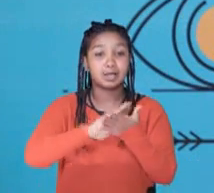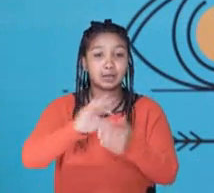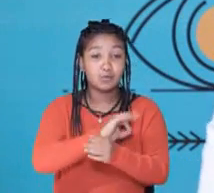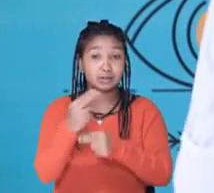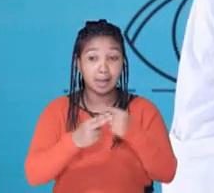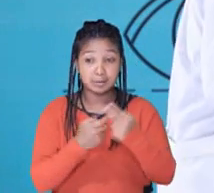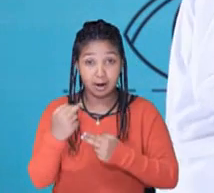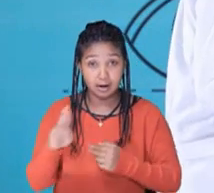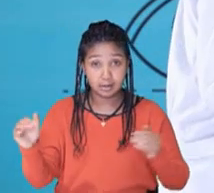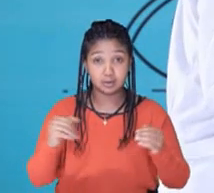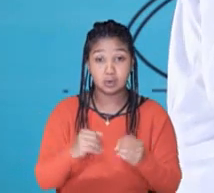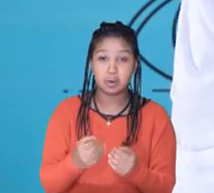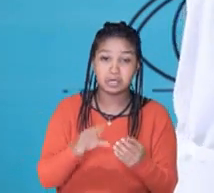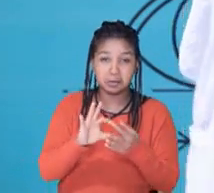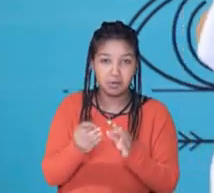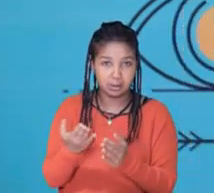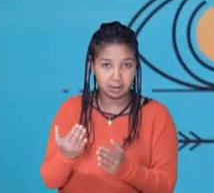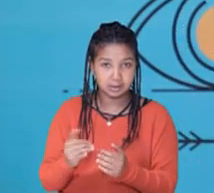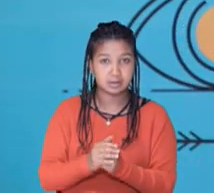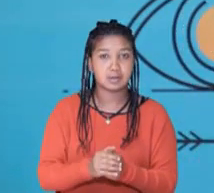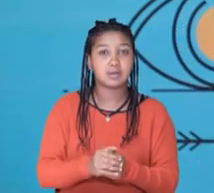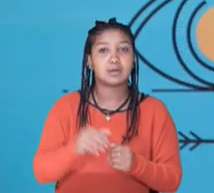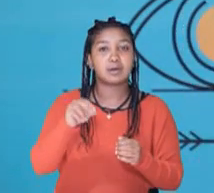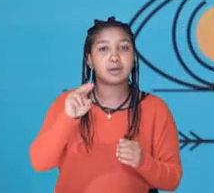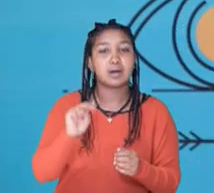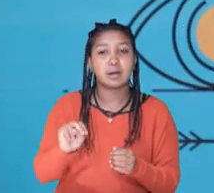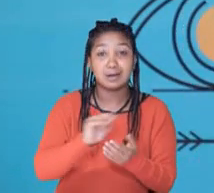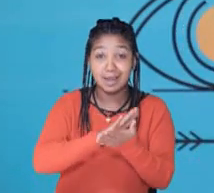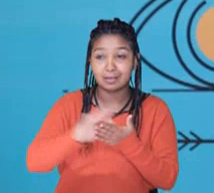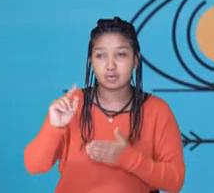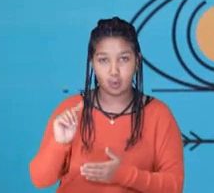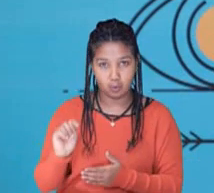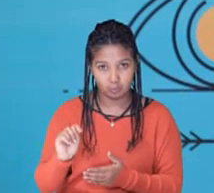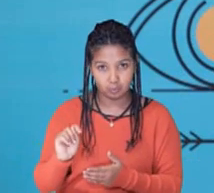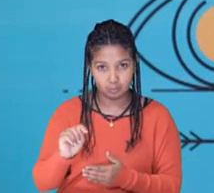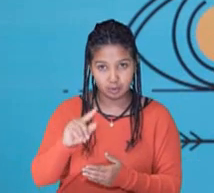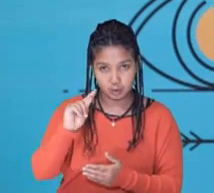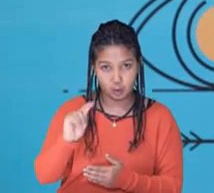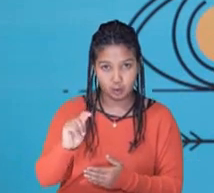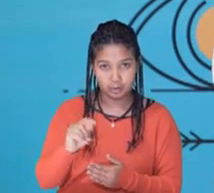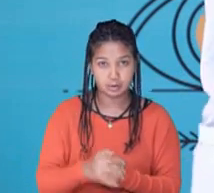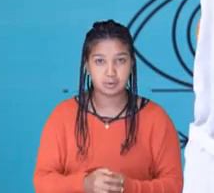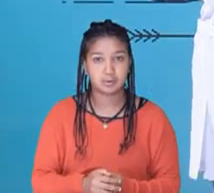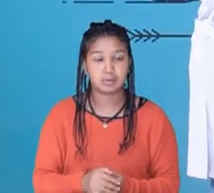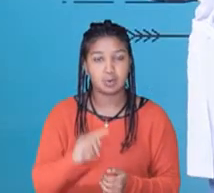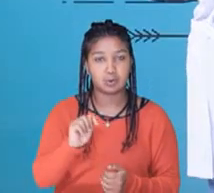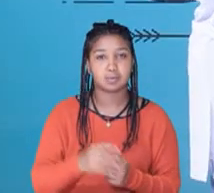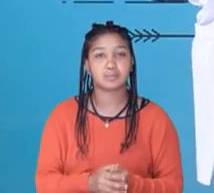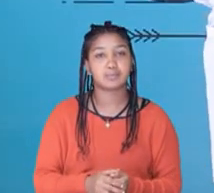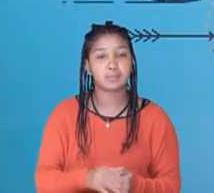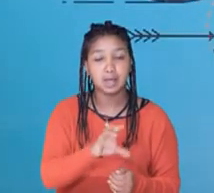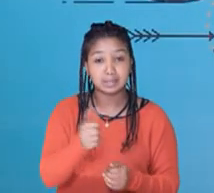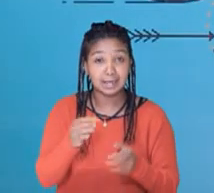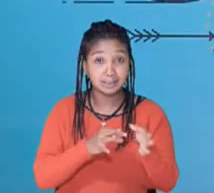force times r is already defined as net torque. We know that it is torque, okay? Net torque.